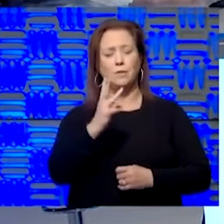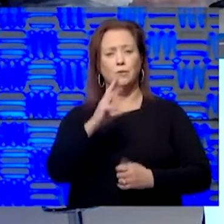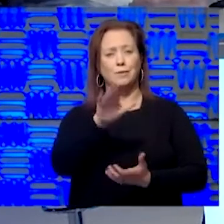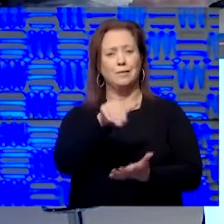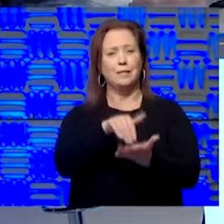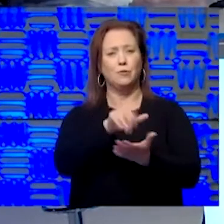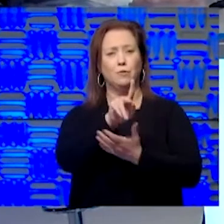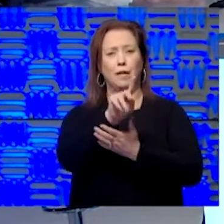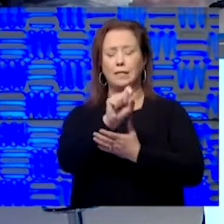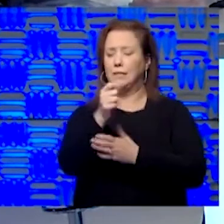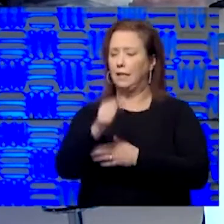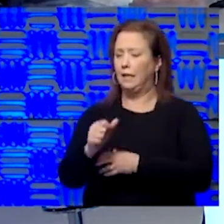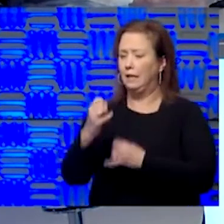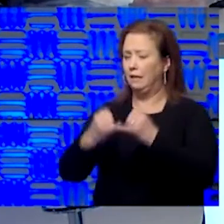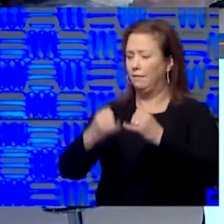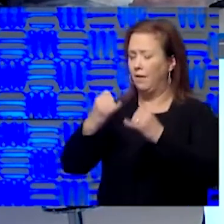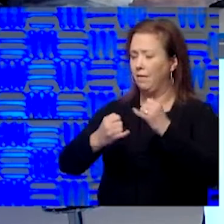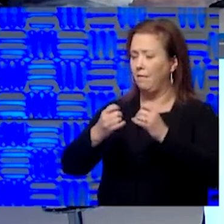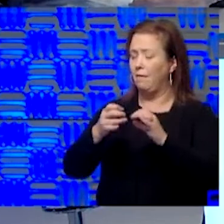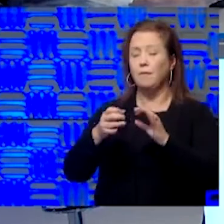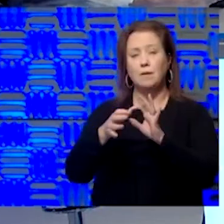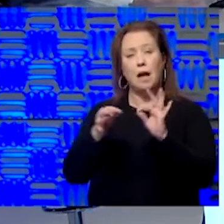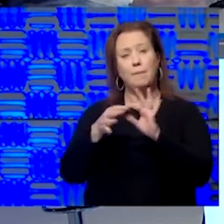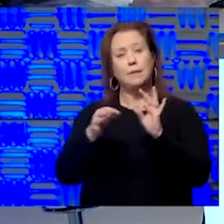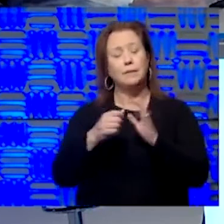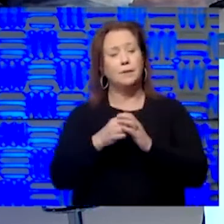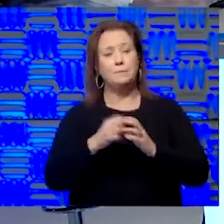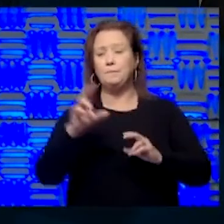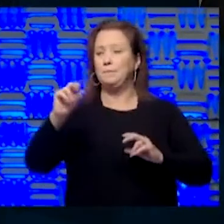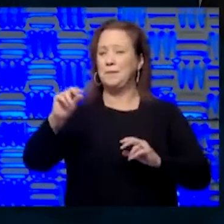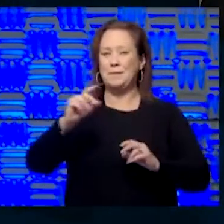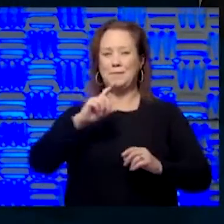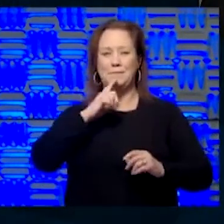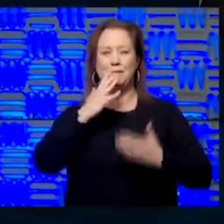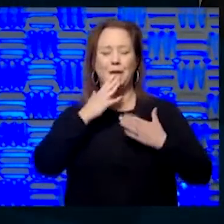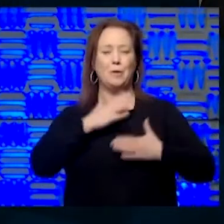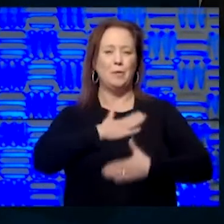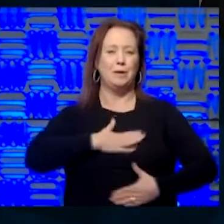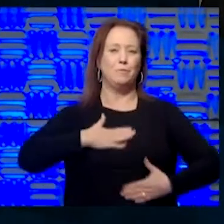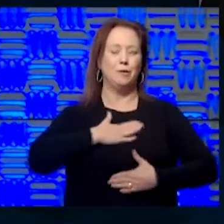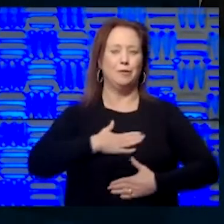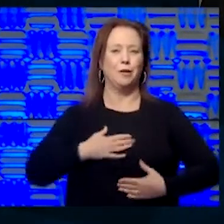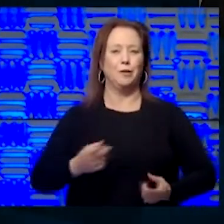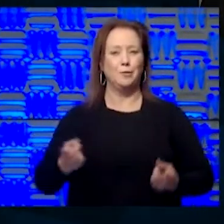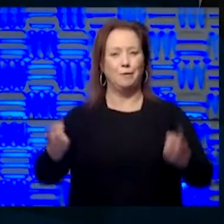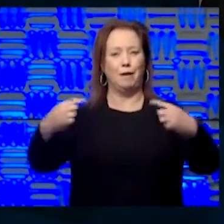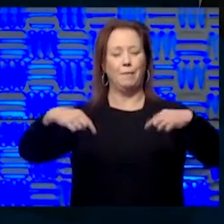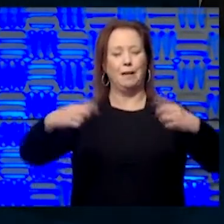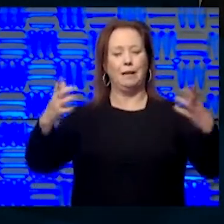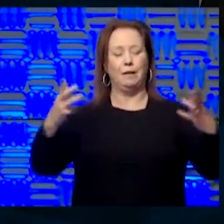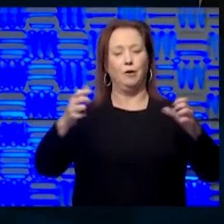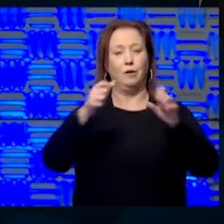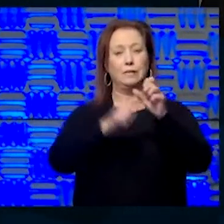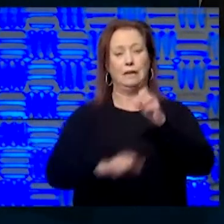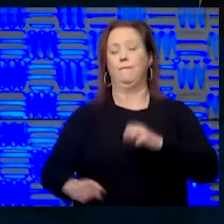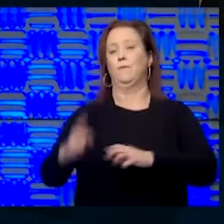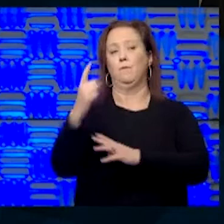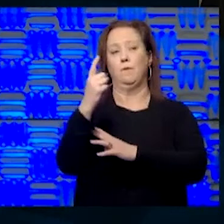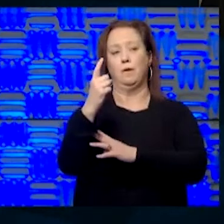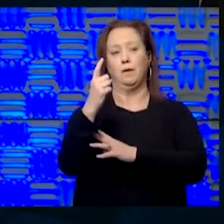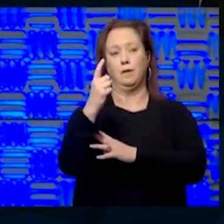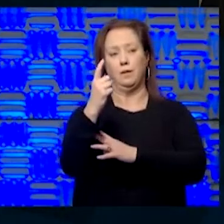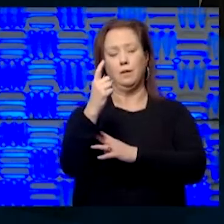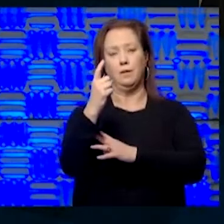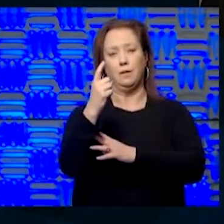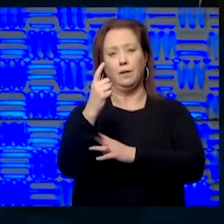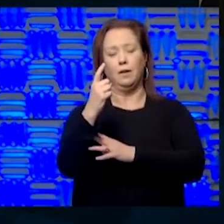Heather, Christian, or Mark, final thoughts? No, we appreciate being on today. And as everyone, we're